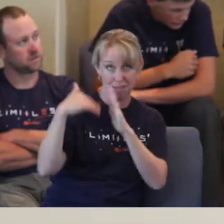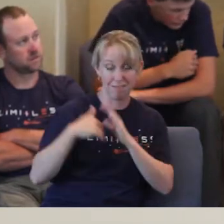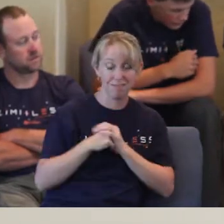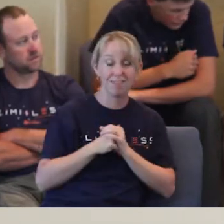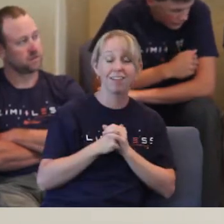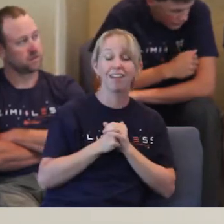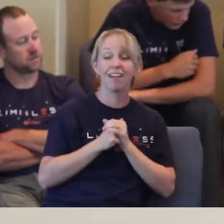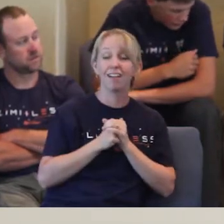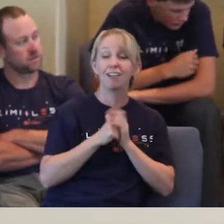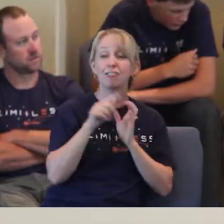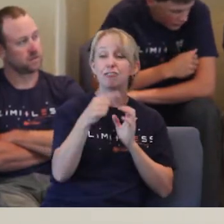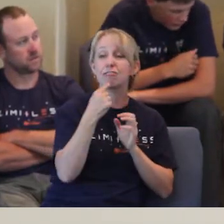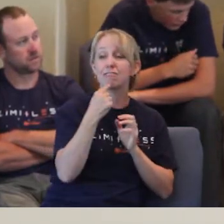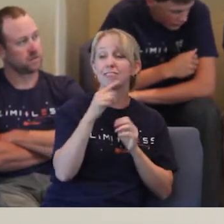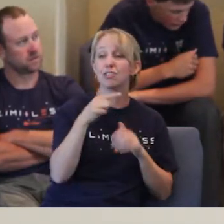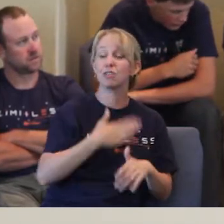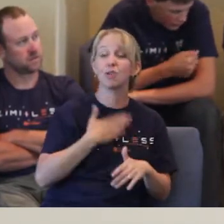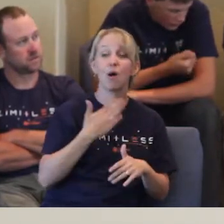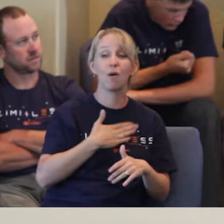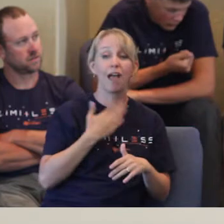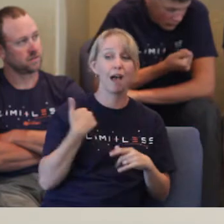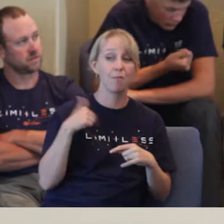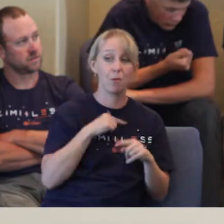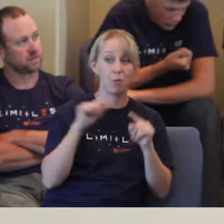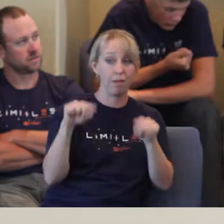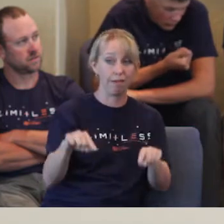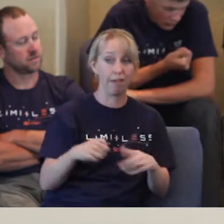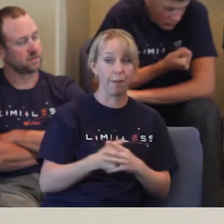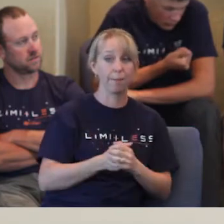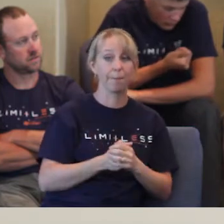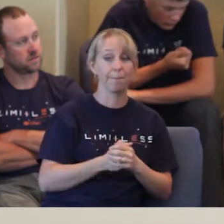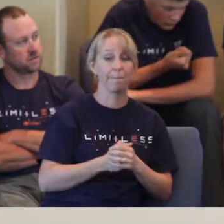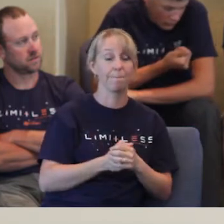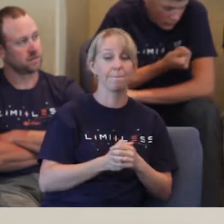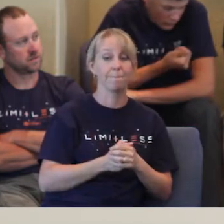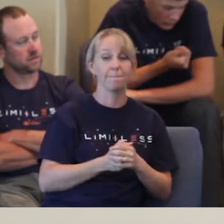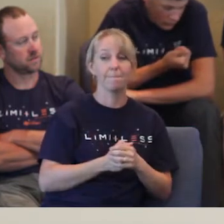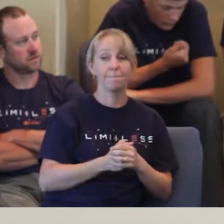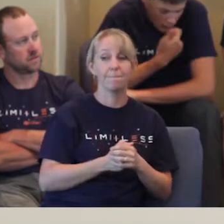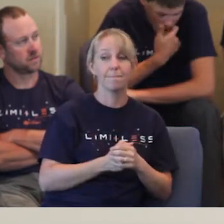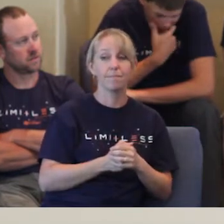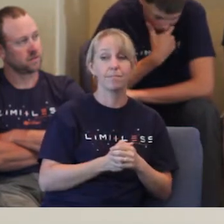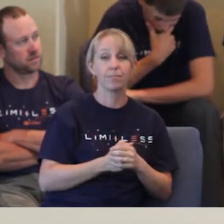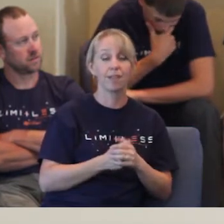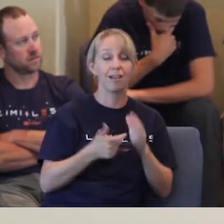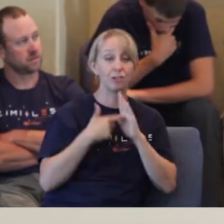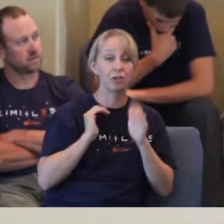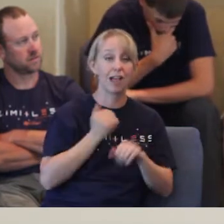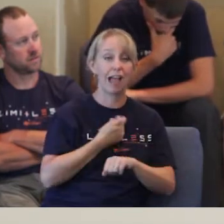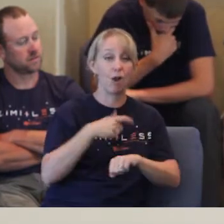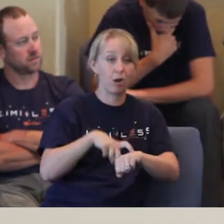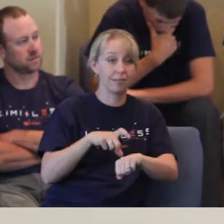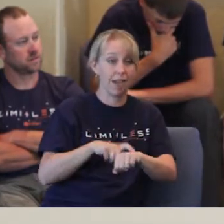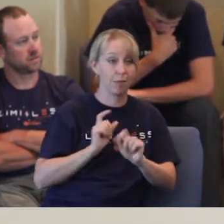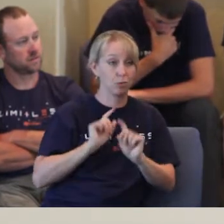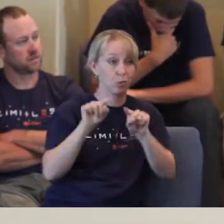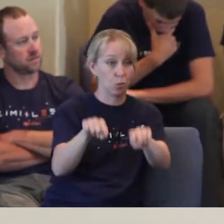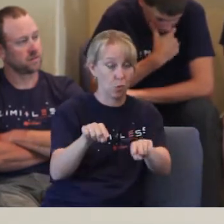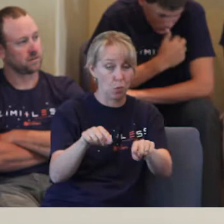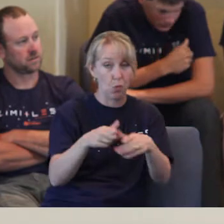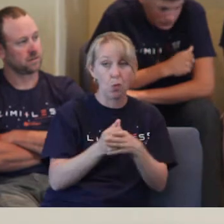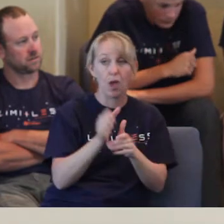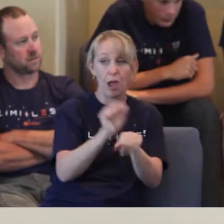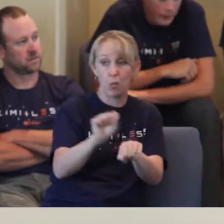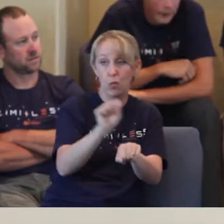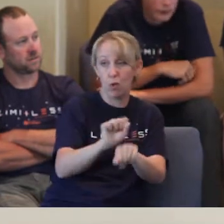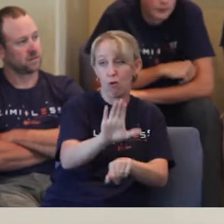better than how we did it. And she said that she was happy that we came and that